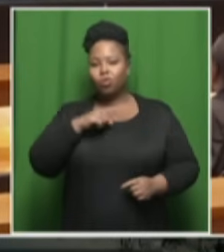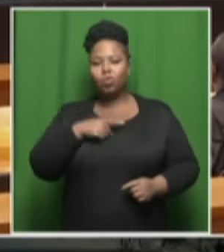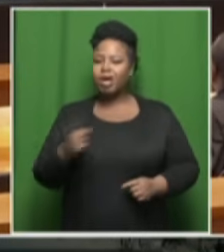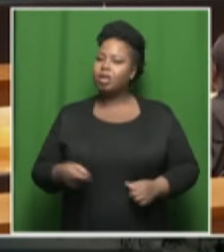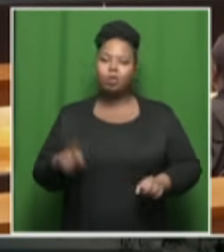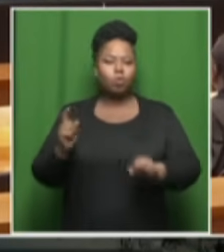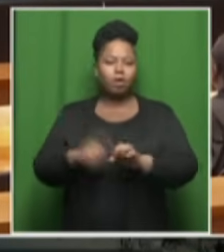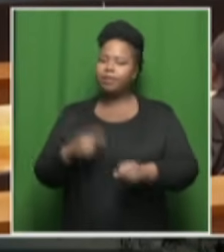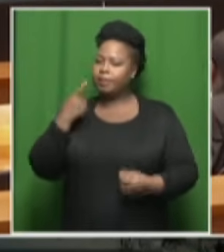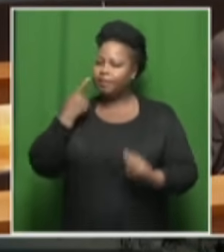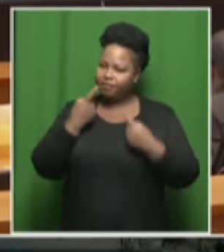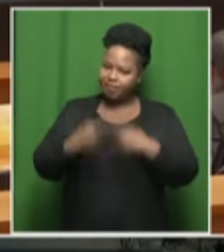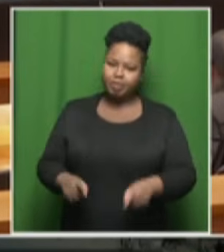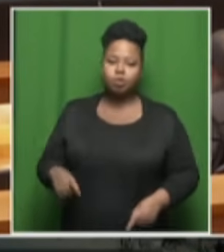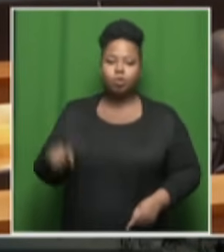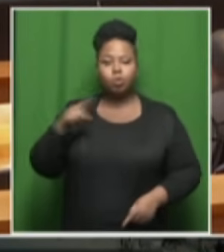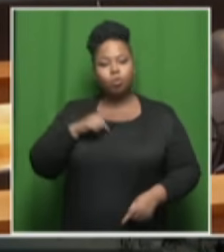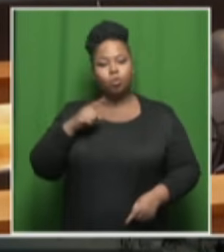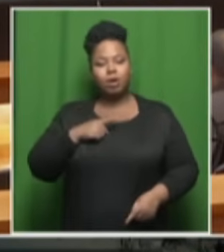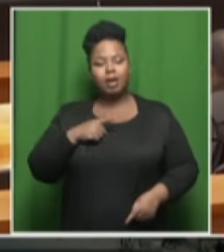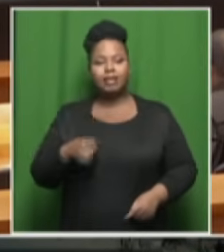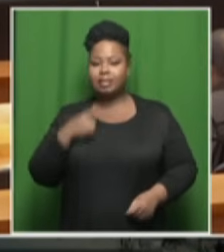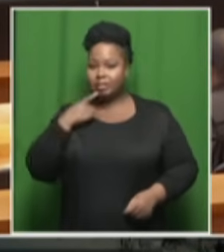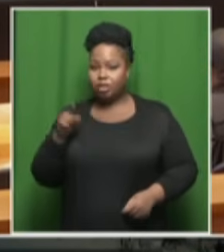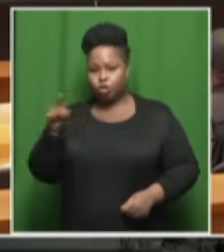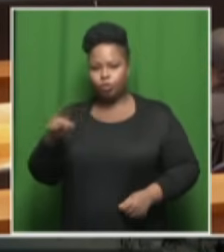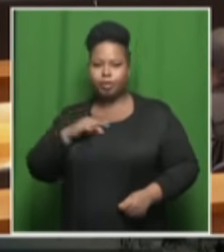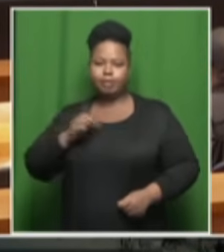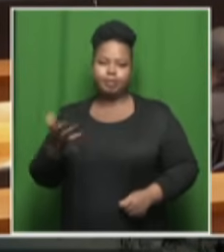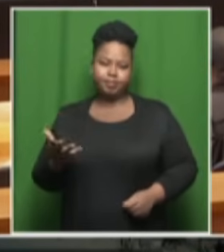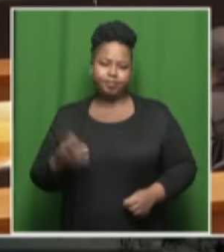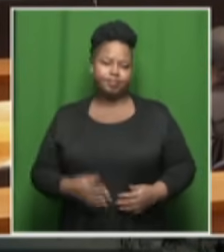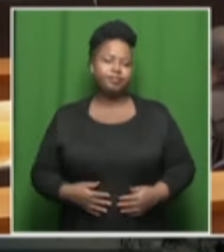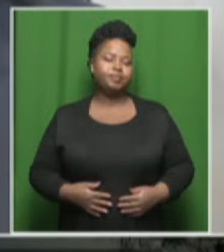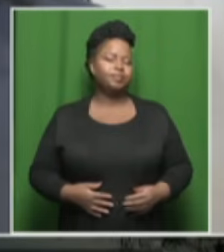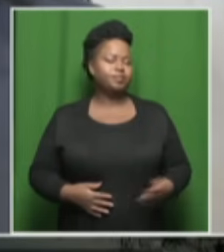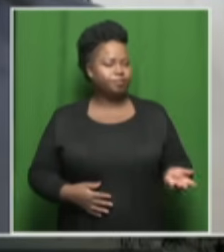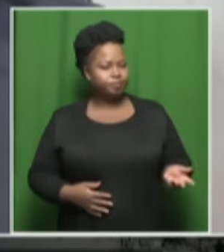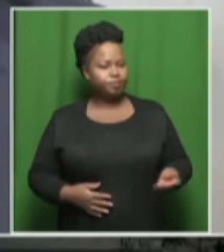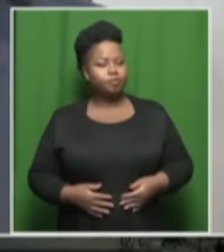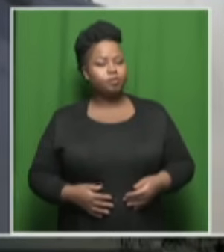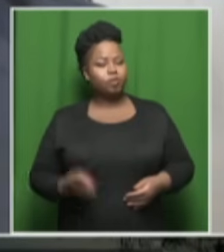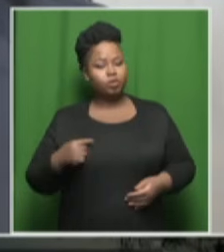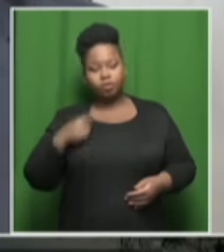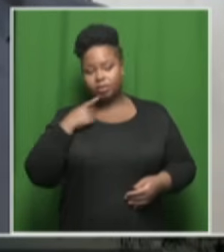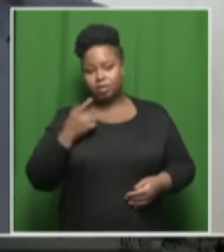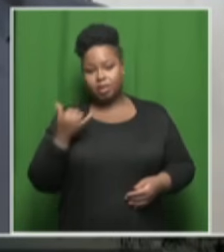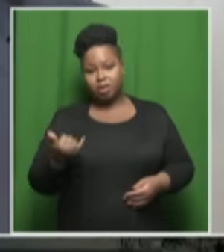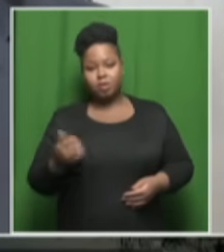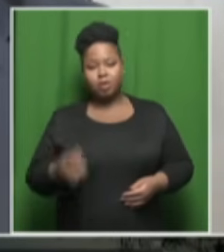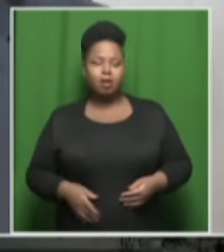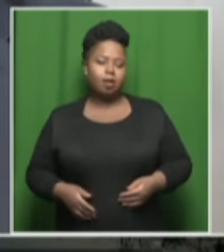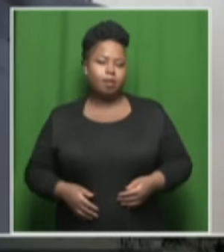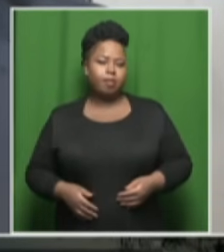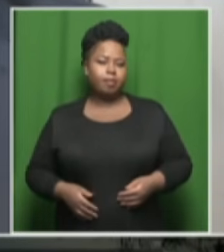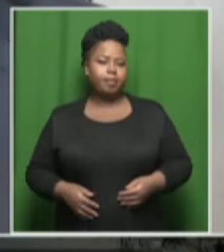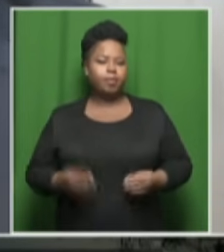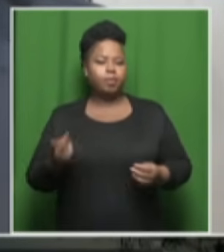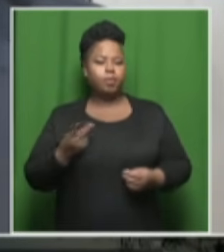disqualified purely because the sentence has been imposed on you. Yeah. All right. So, I mean, as you mentioned, at the center of all of this is